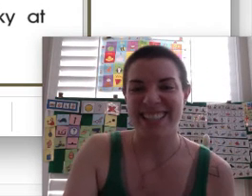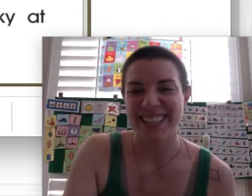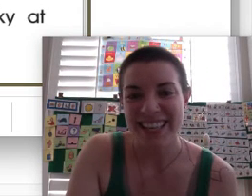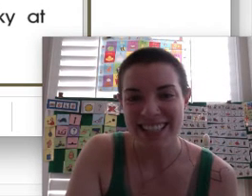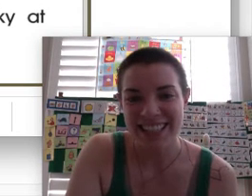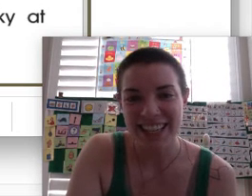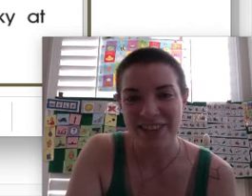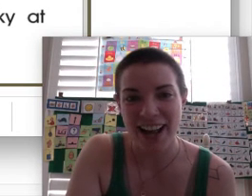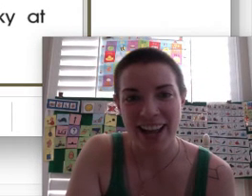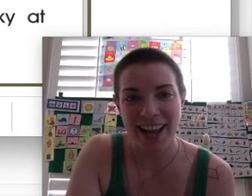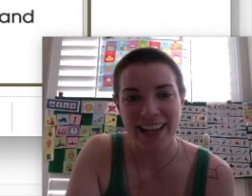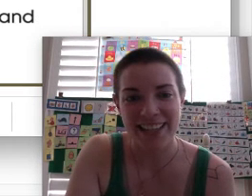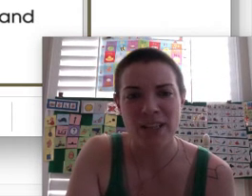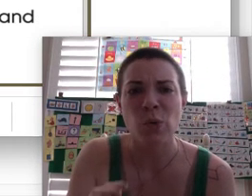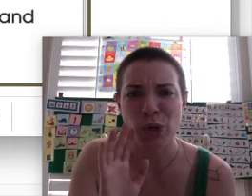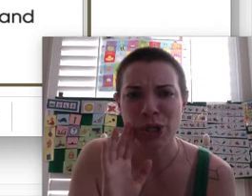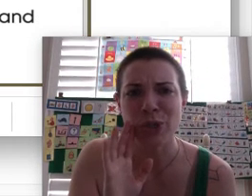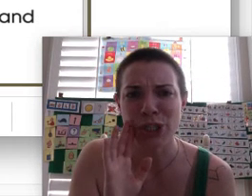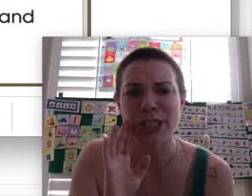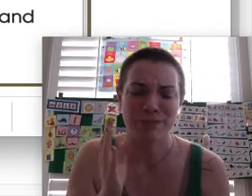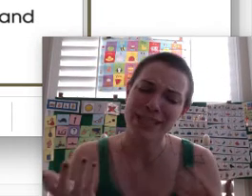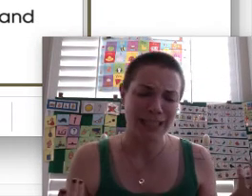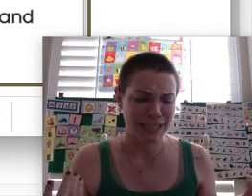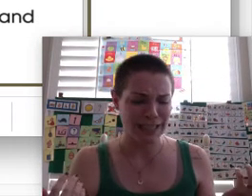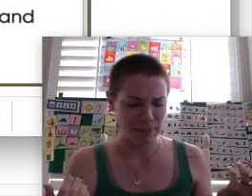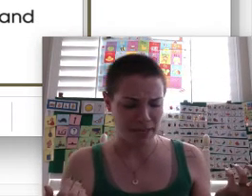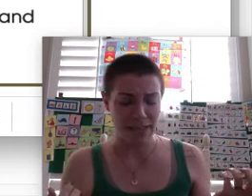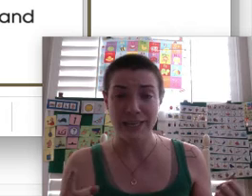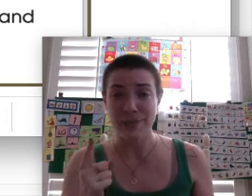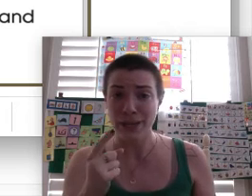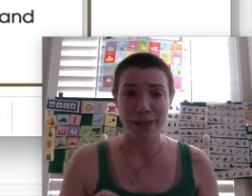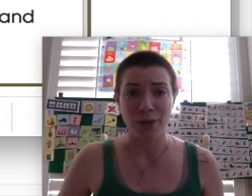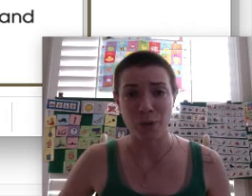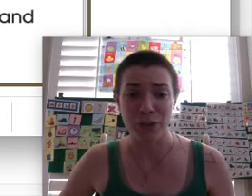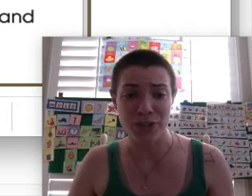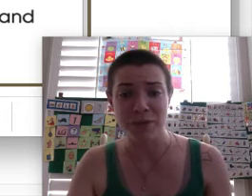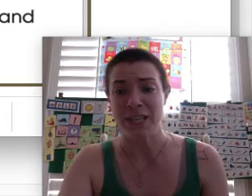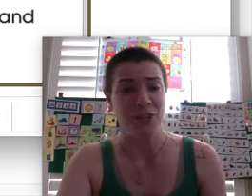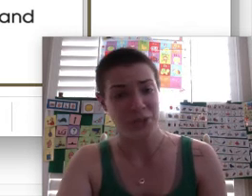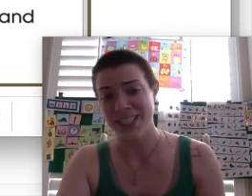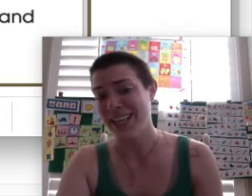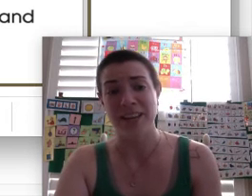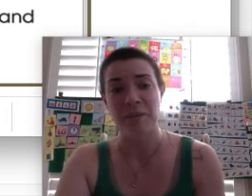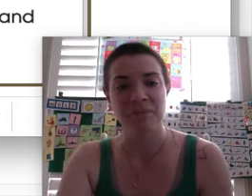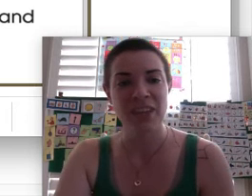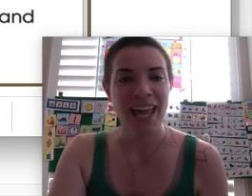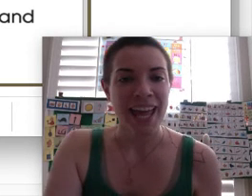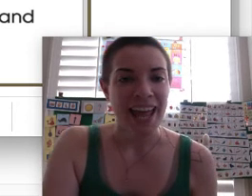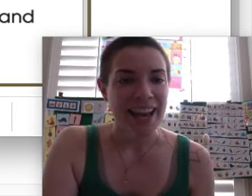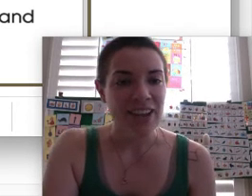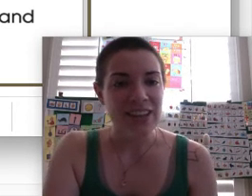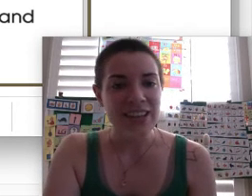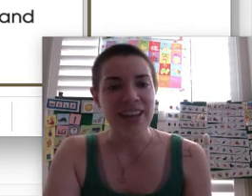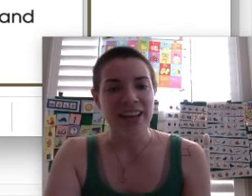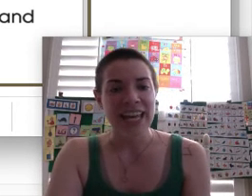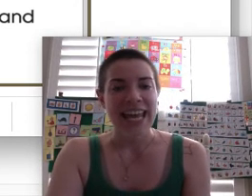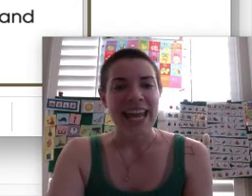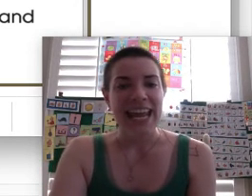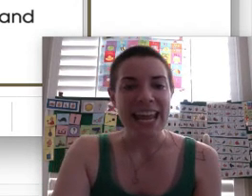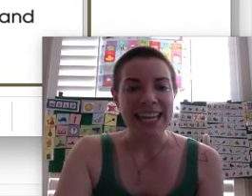sunrise. Sunrise. We're usually still asleep by then, depending on what your sleep schedule is like. Now